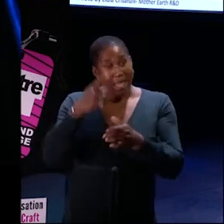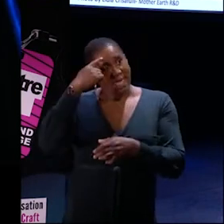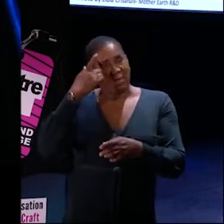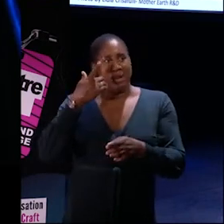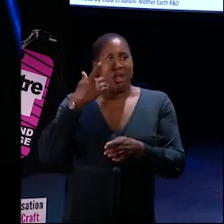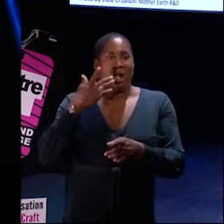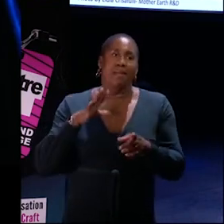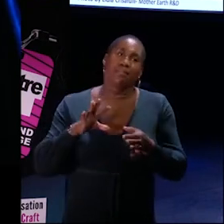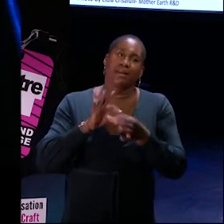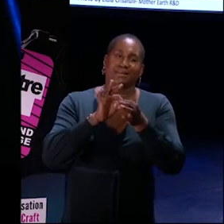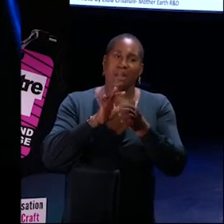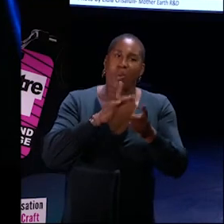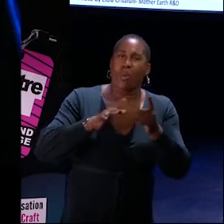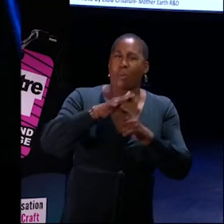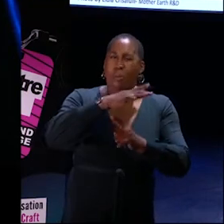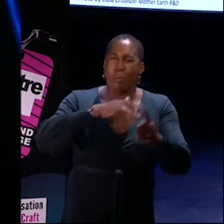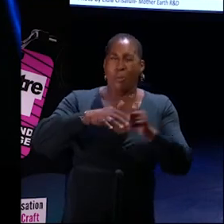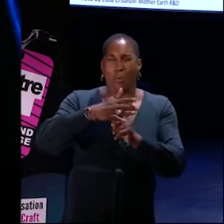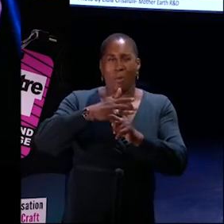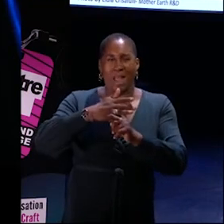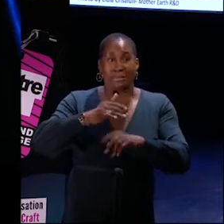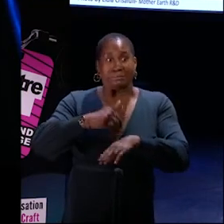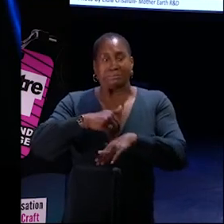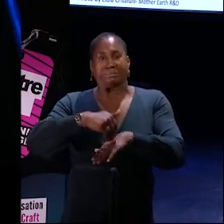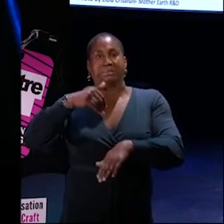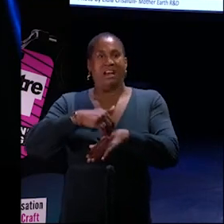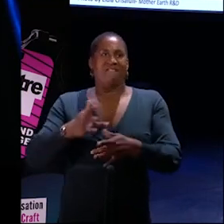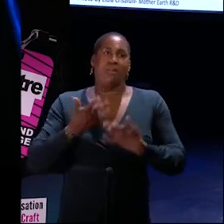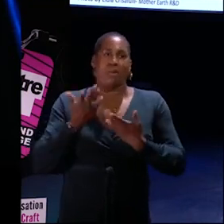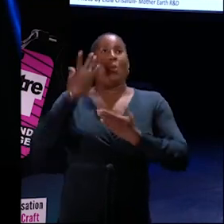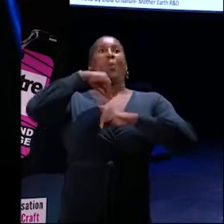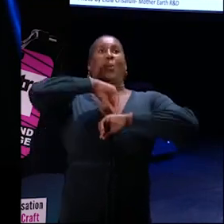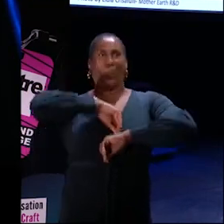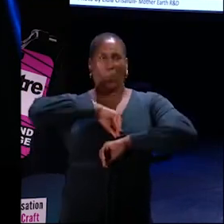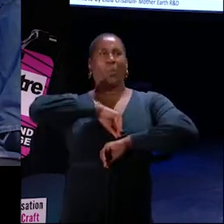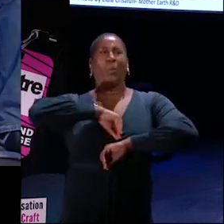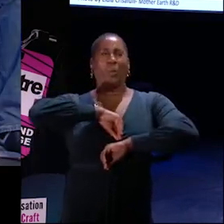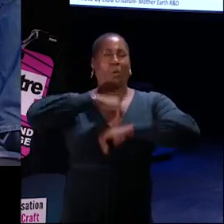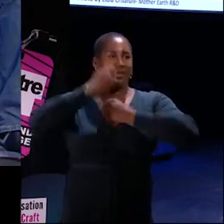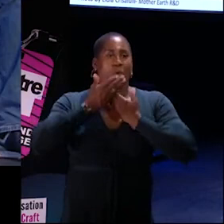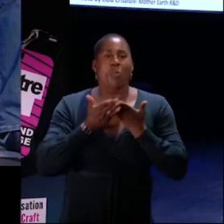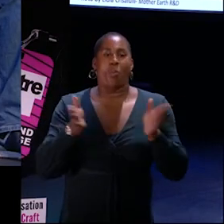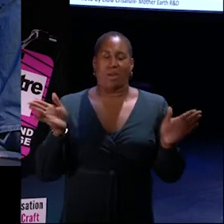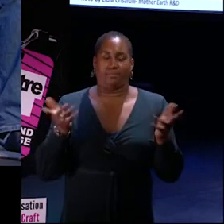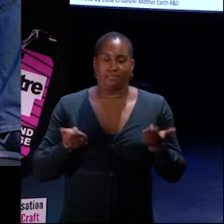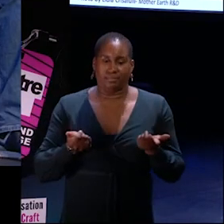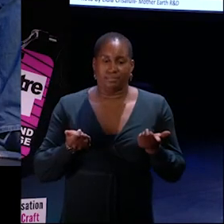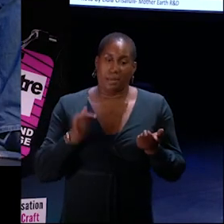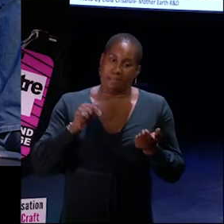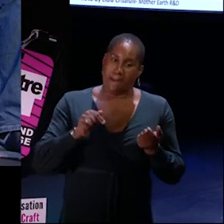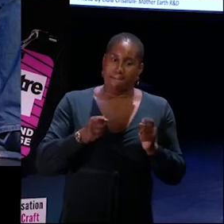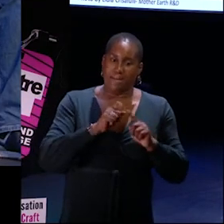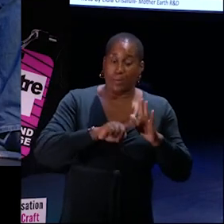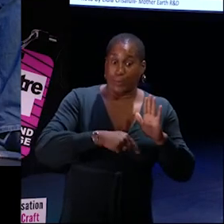crisis, we sort of like go very insular, and I wanted to sort of stay out. And this project is commissioned by